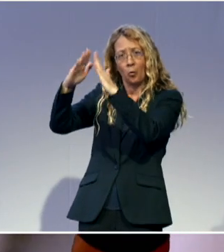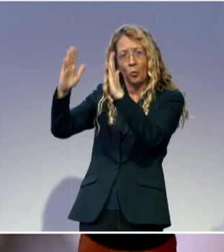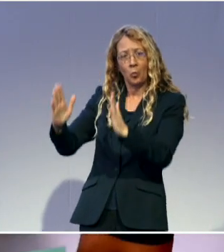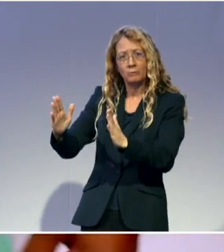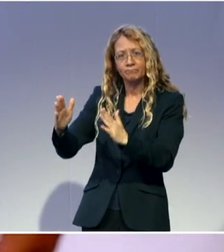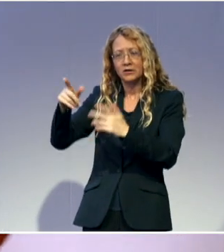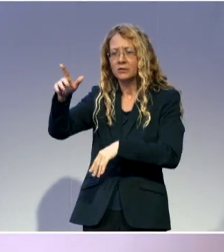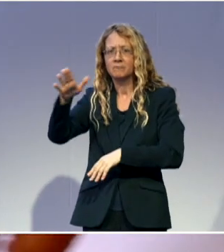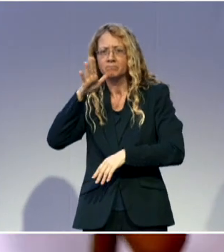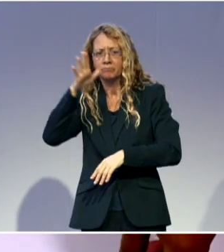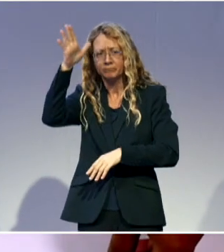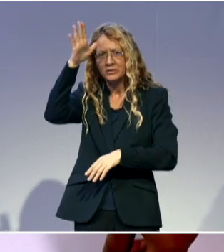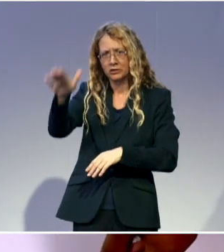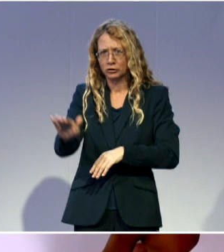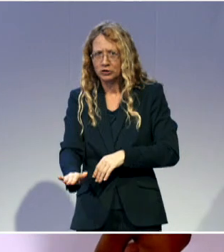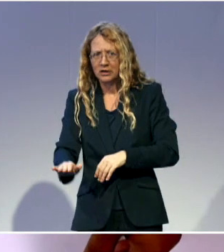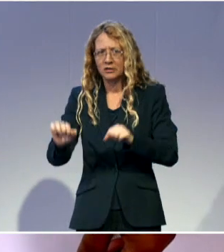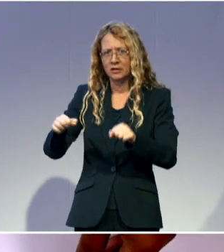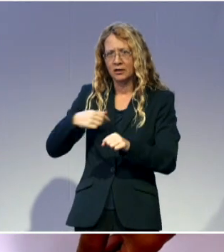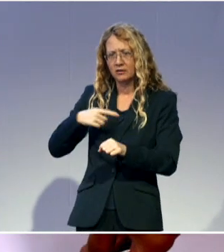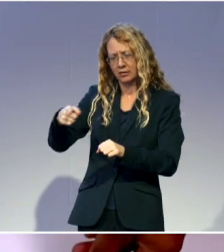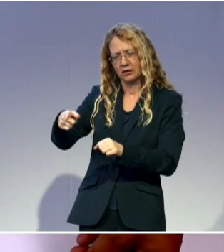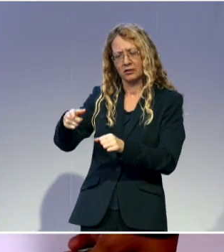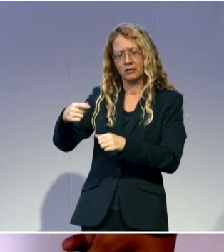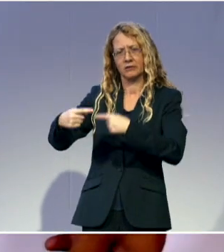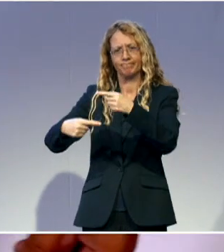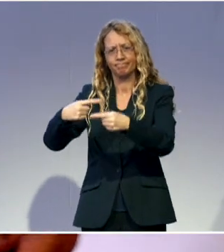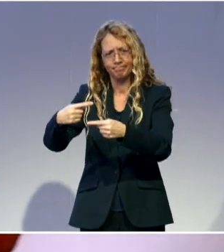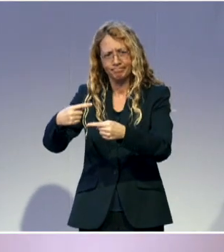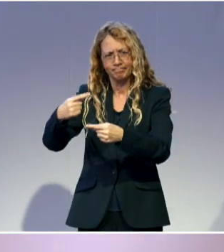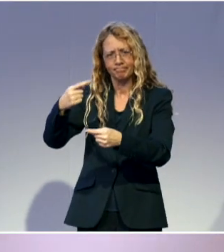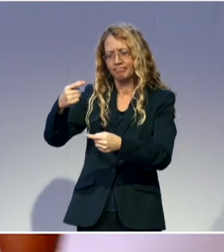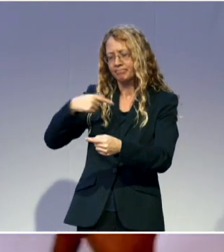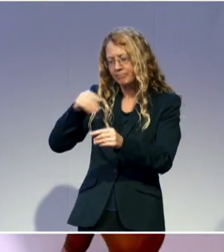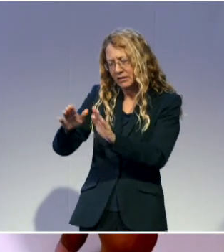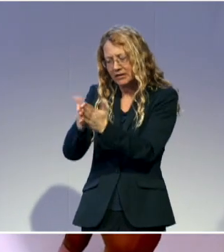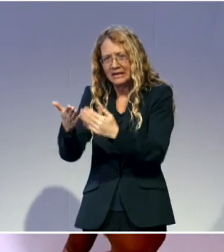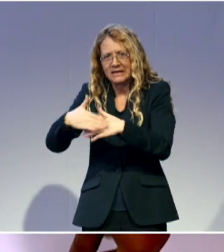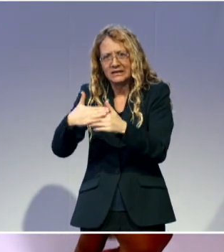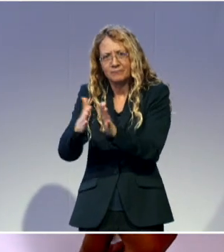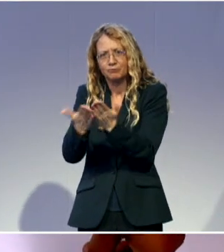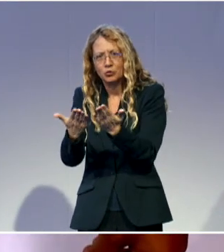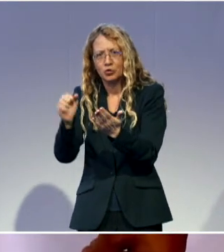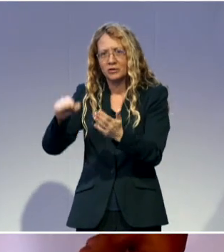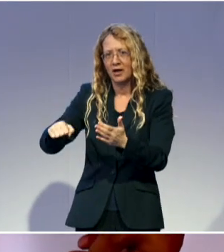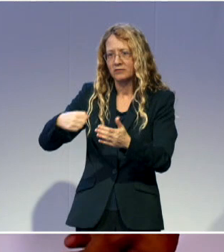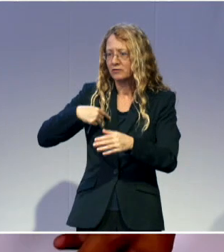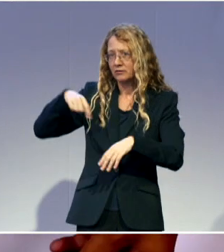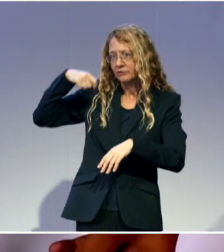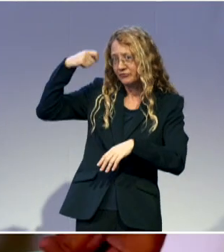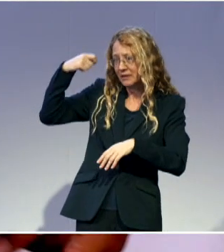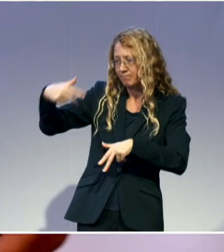India. Users connect with their child psychologist through video and email to create development goals and